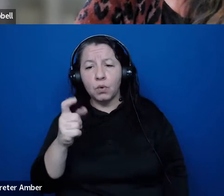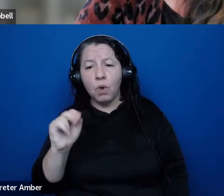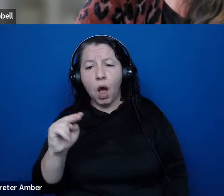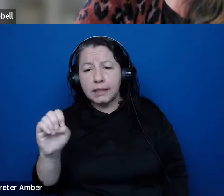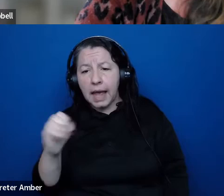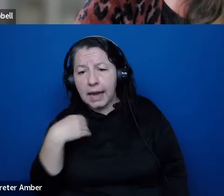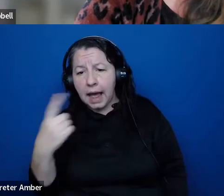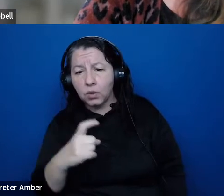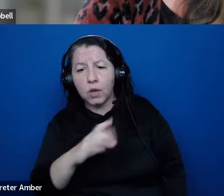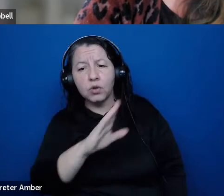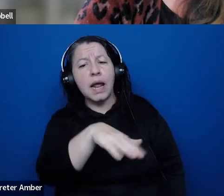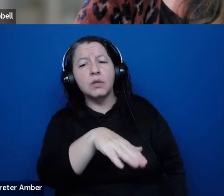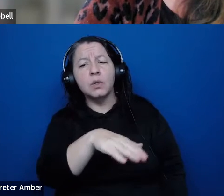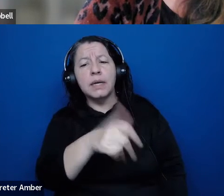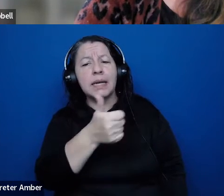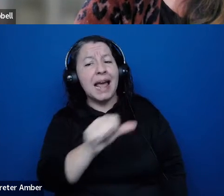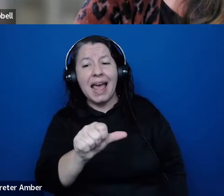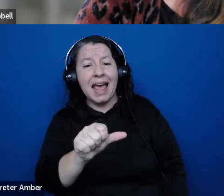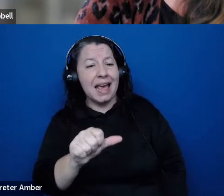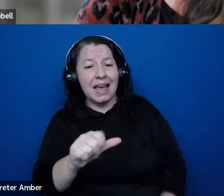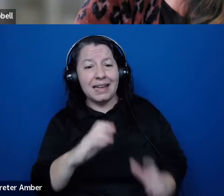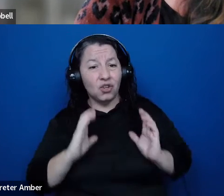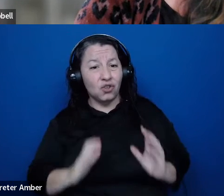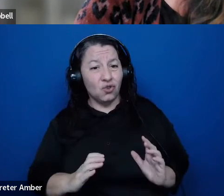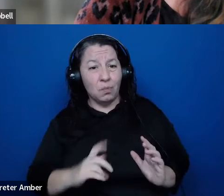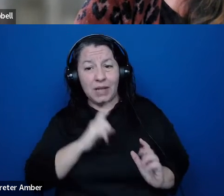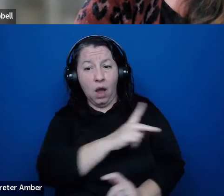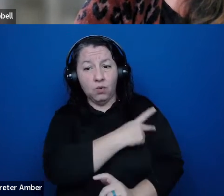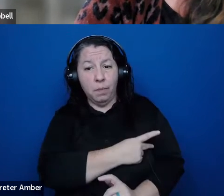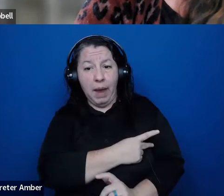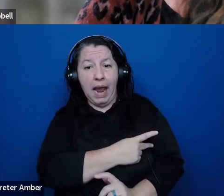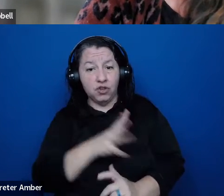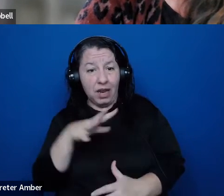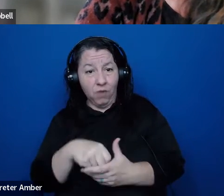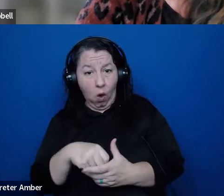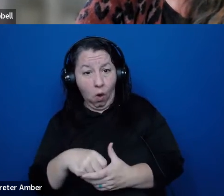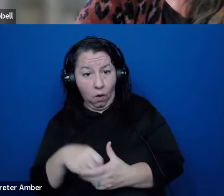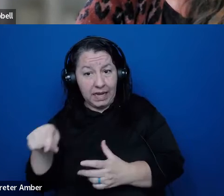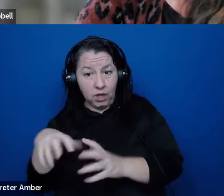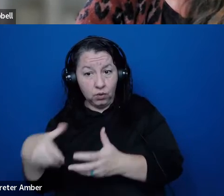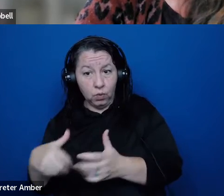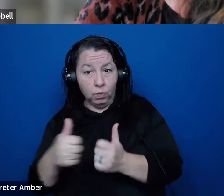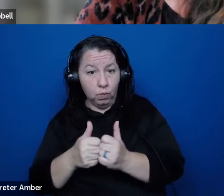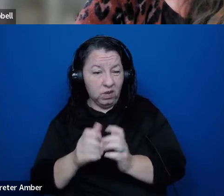there any consumers on the pilot group with the small group of case managers?